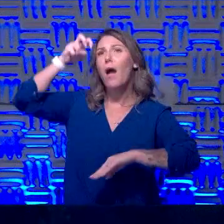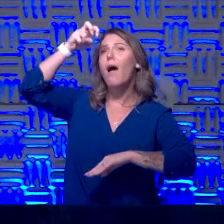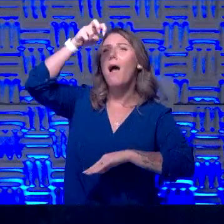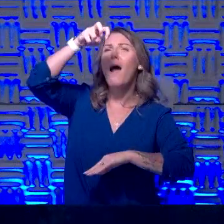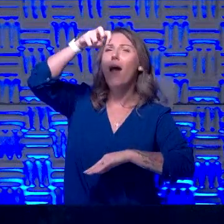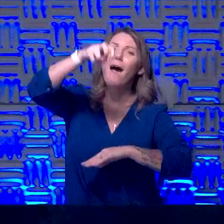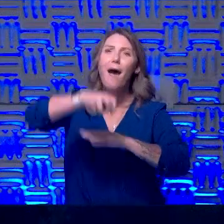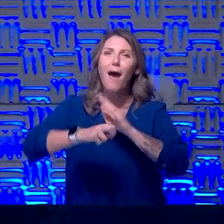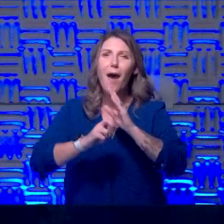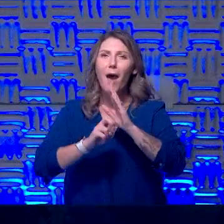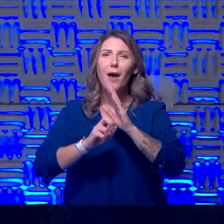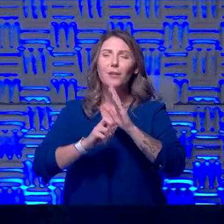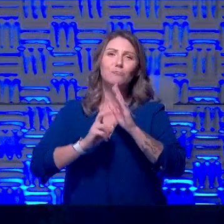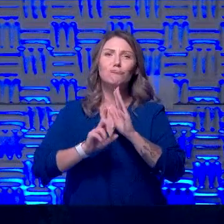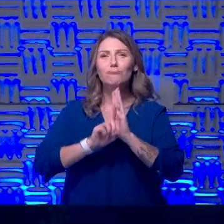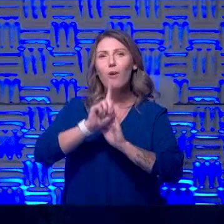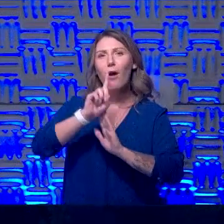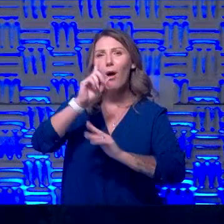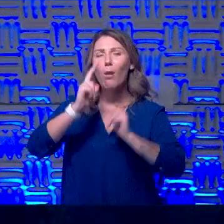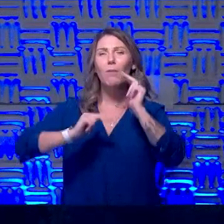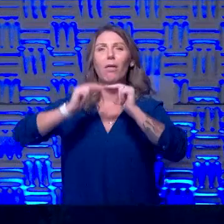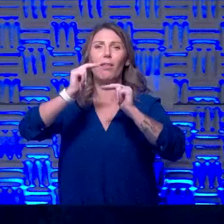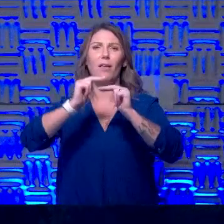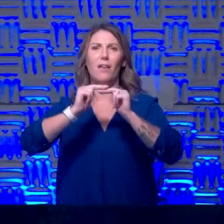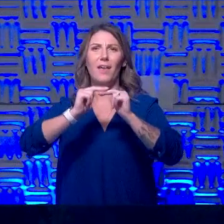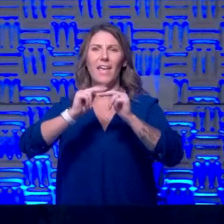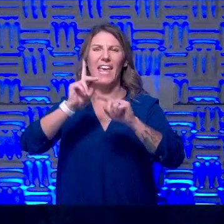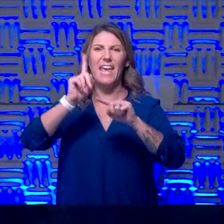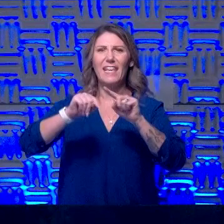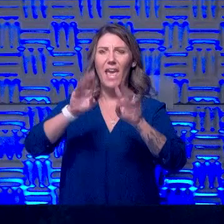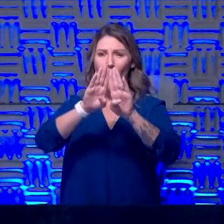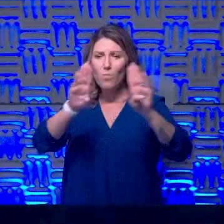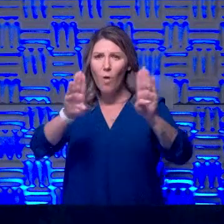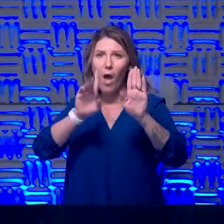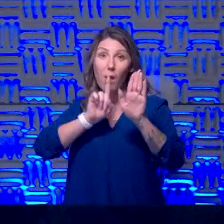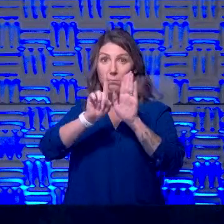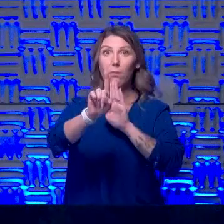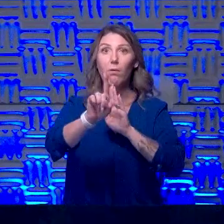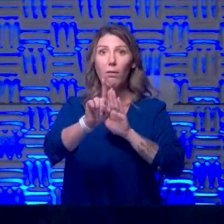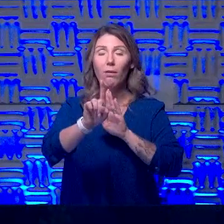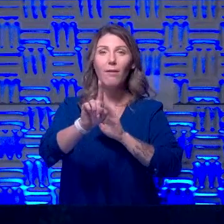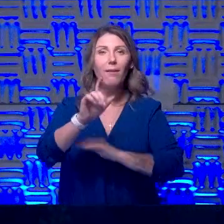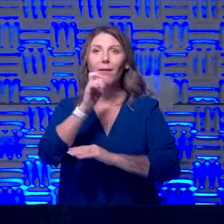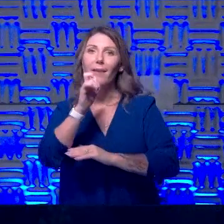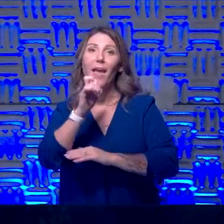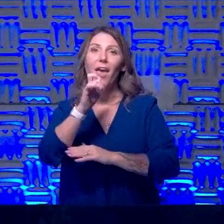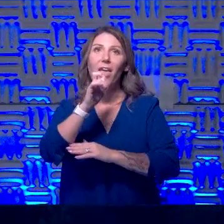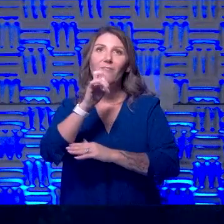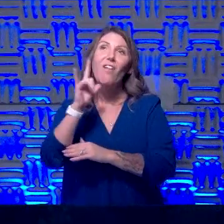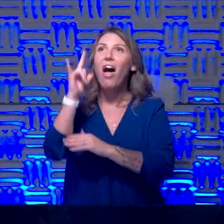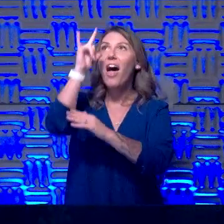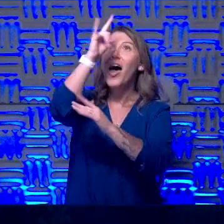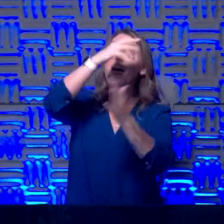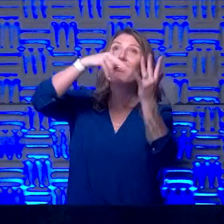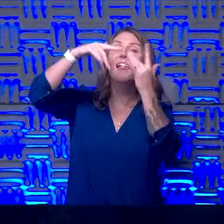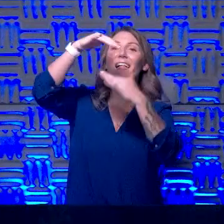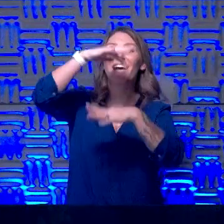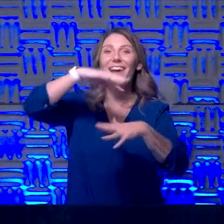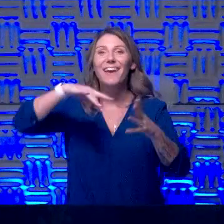bound. It can't pass through walls. It does not have X-ray vision. It can't fly in outer space. In